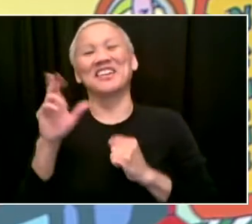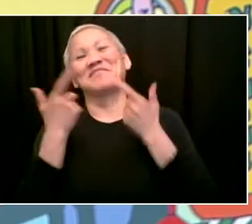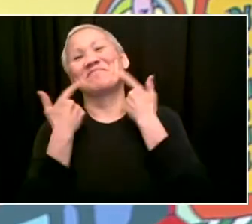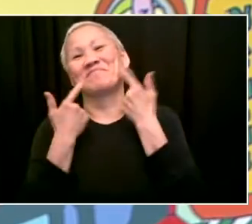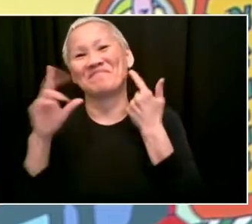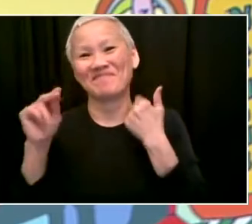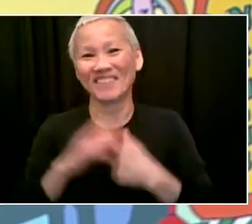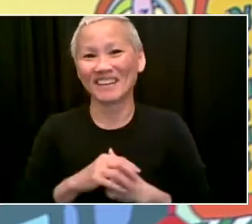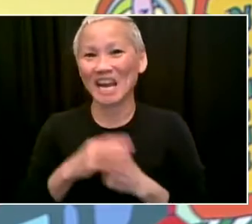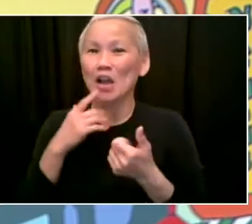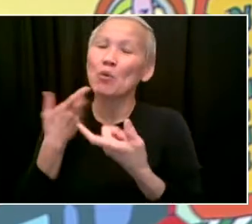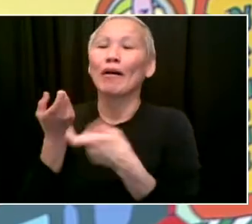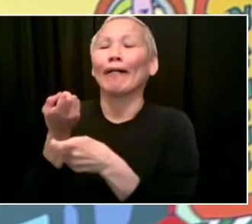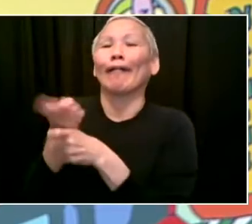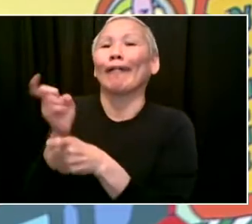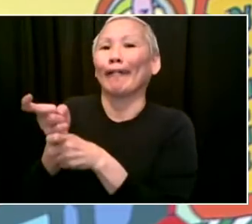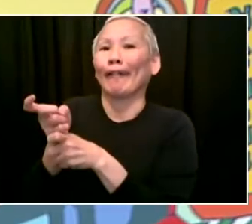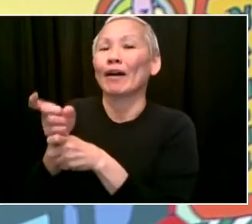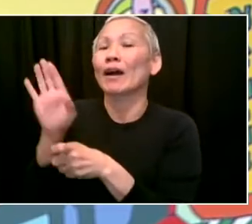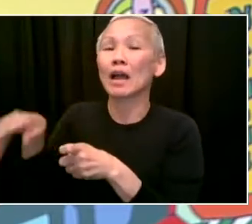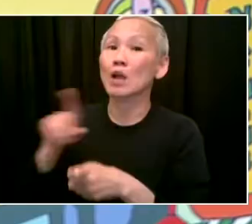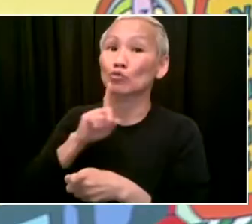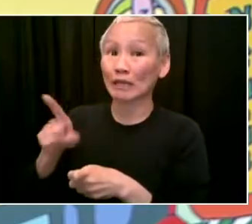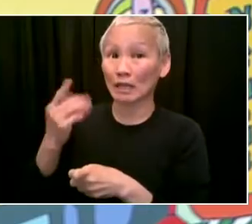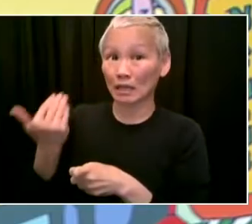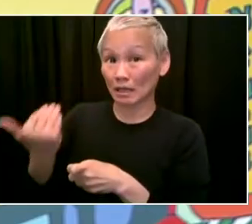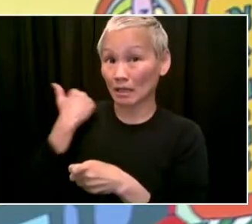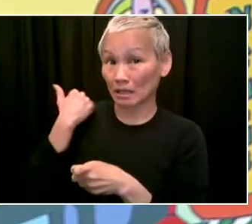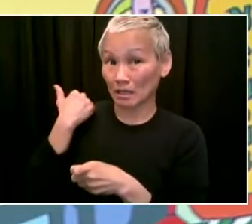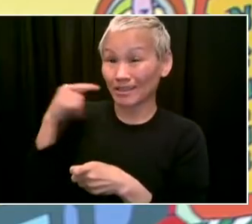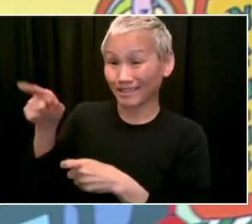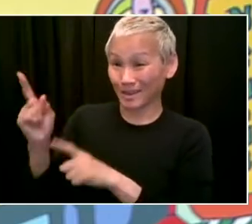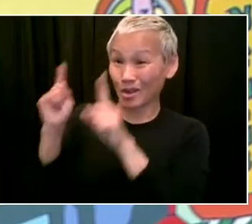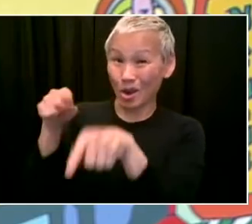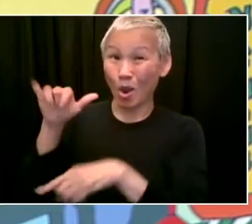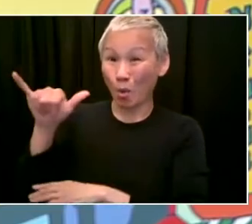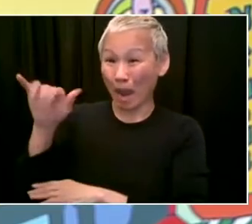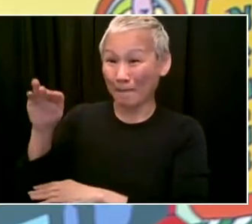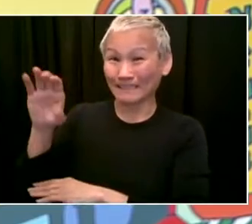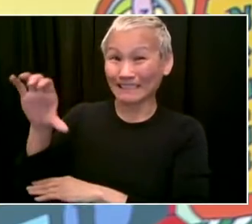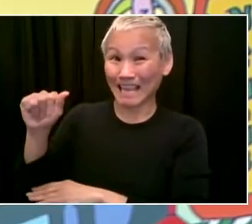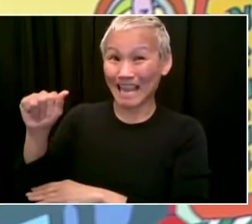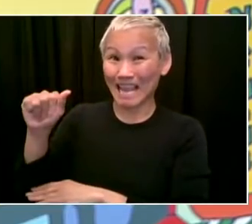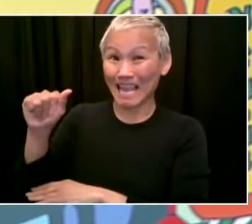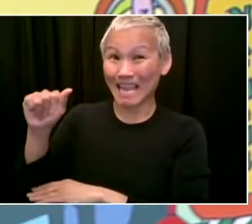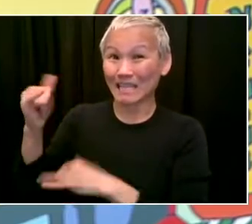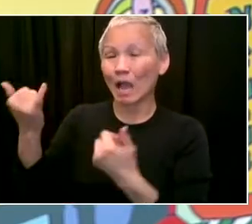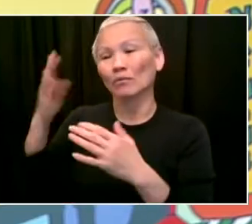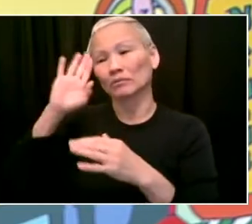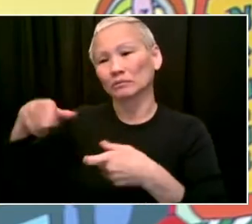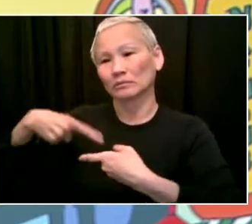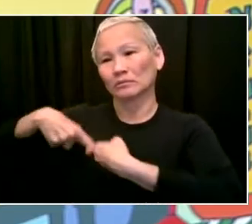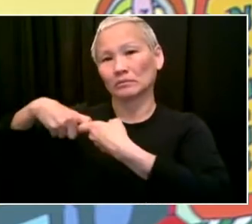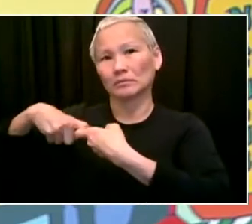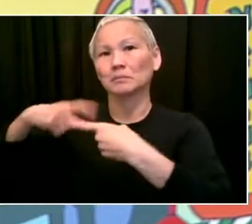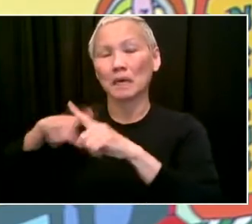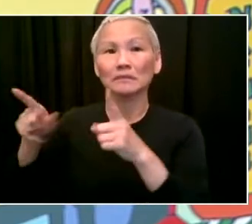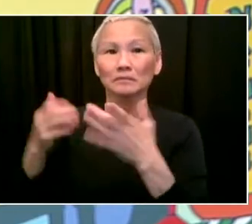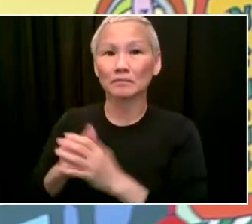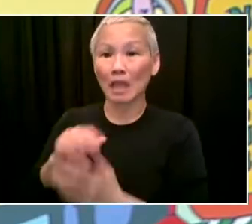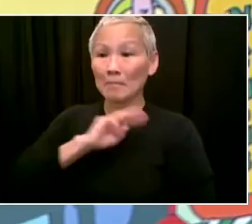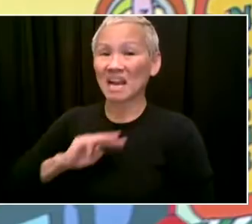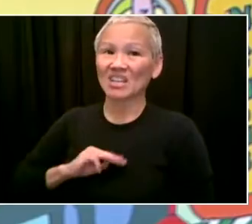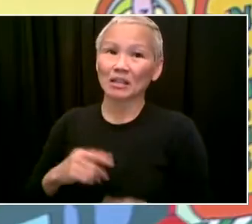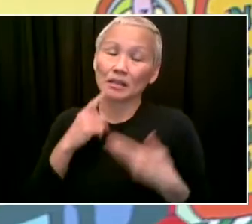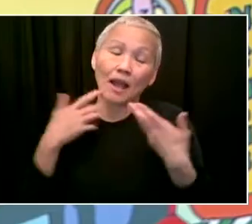You're actually the first person to tell me that. I don't think much of it. That's just a politician being a politician.